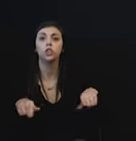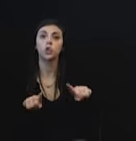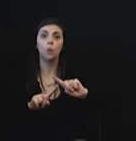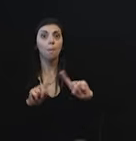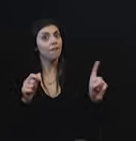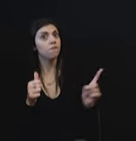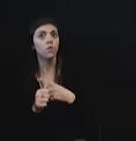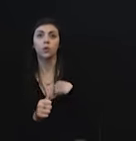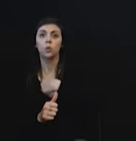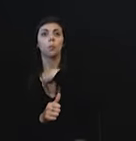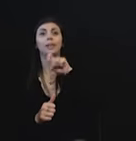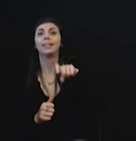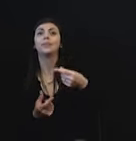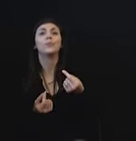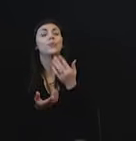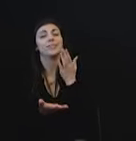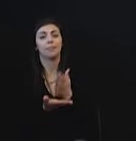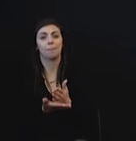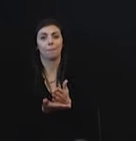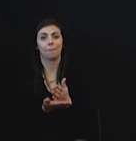stop.